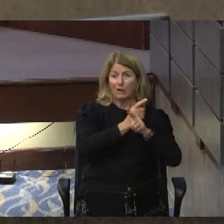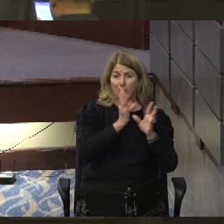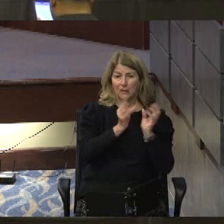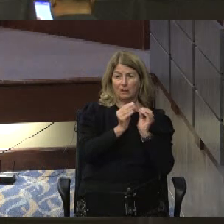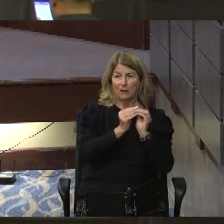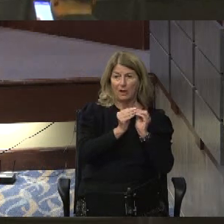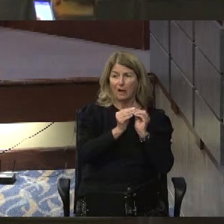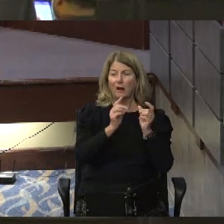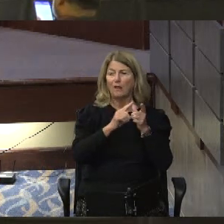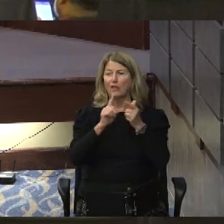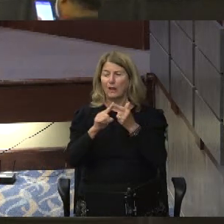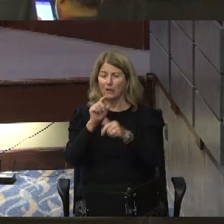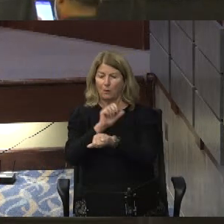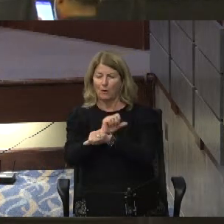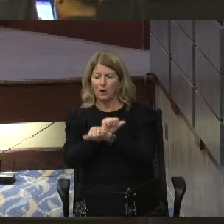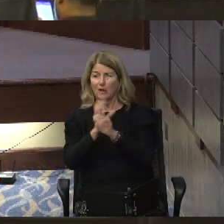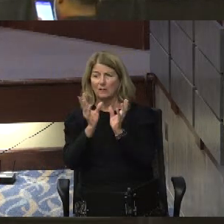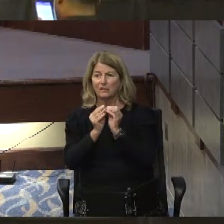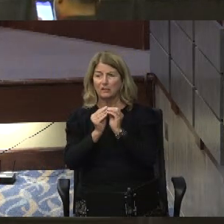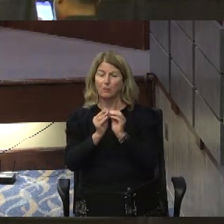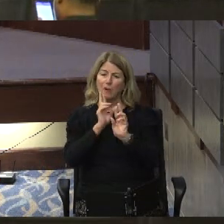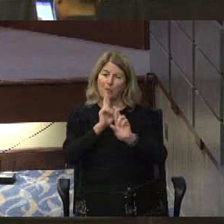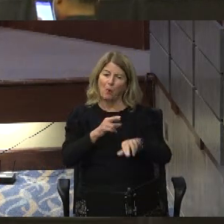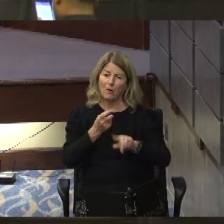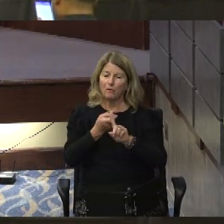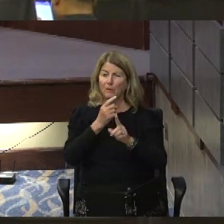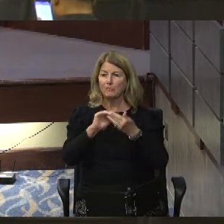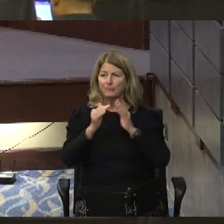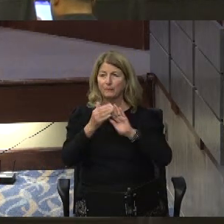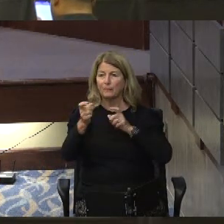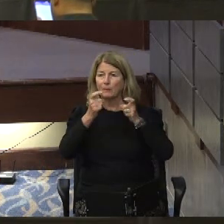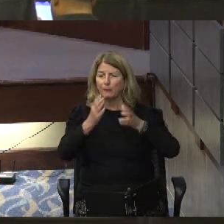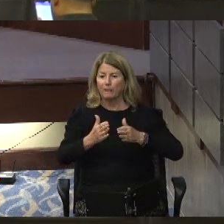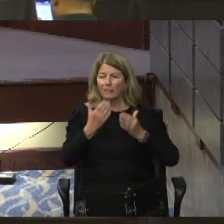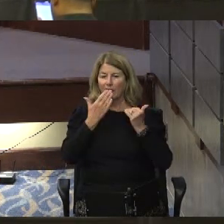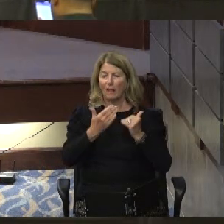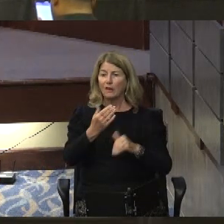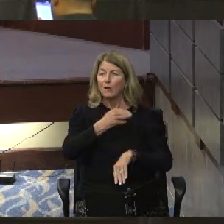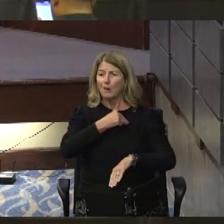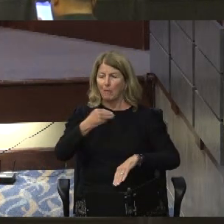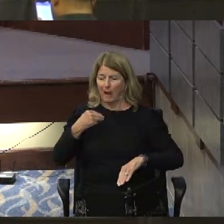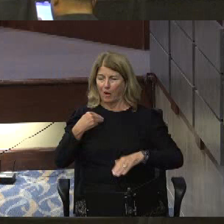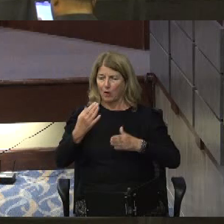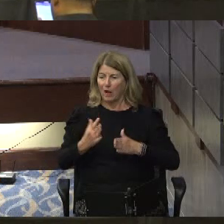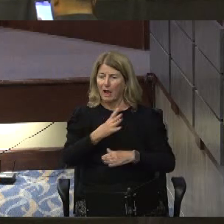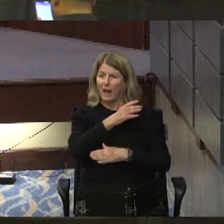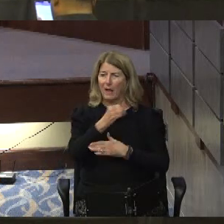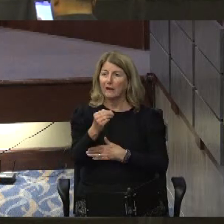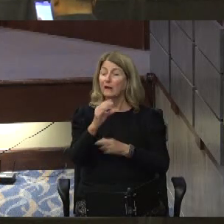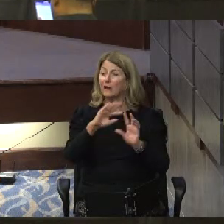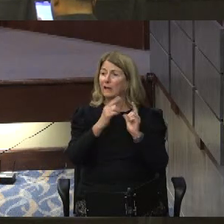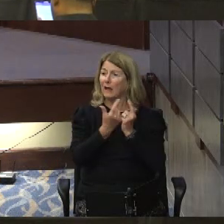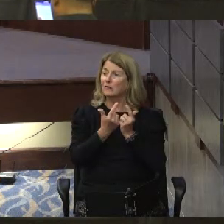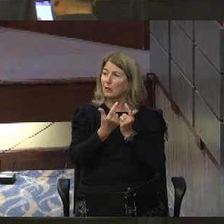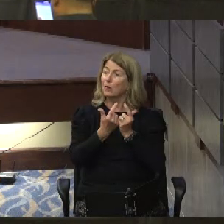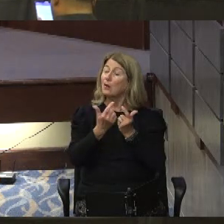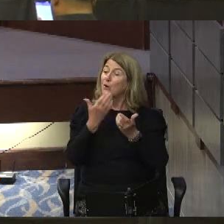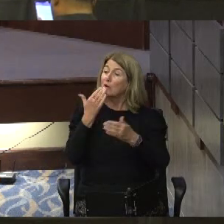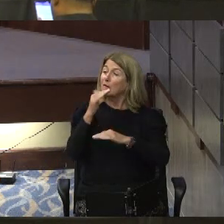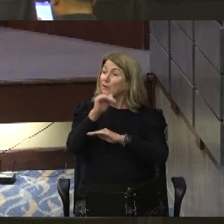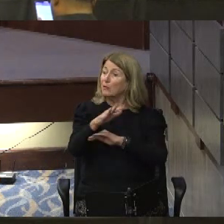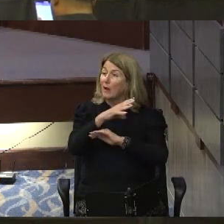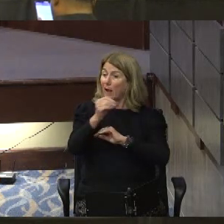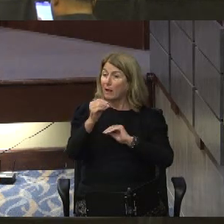work session with a report from our city manager. Thanks, Mayor and Council. Good afternoon to you as well to the public in attendance. We've